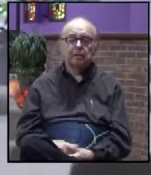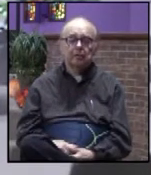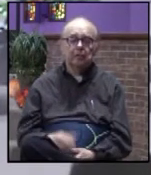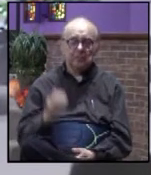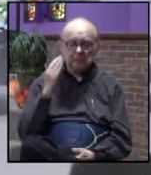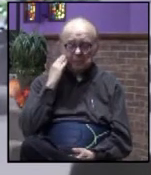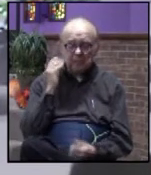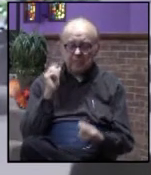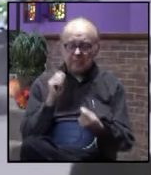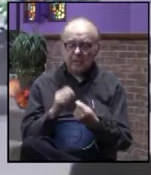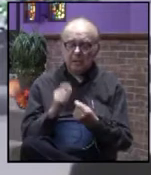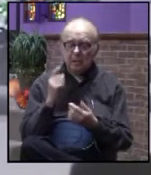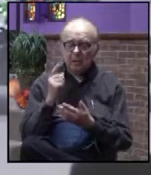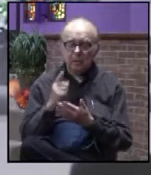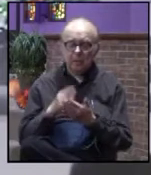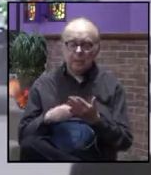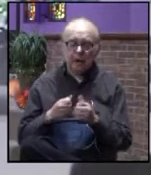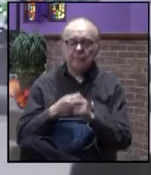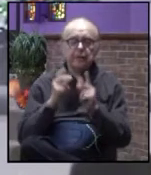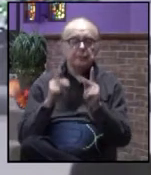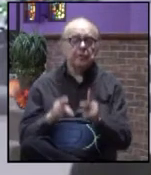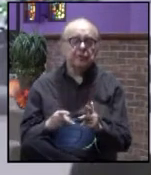knowing exactly where everyone fit